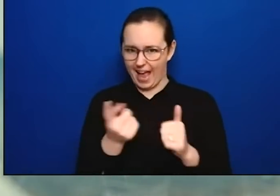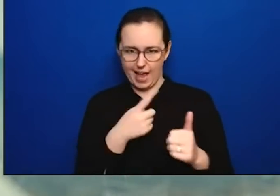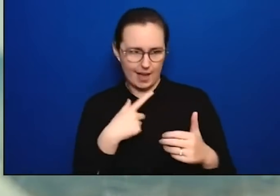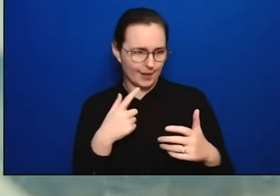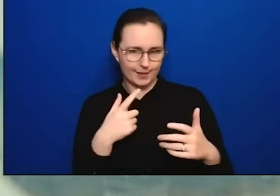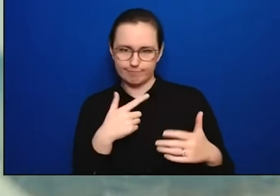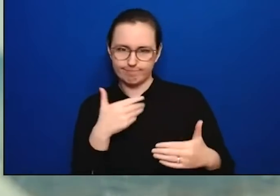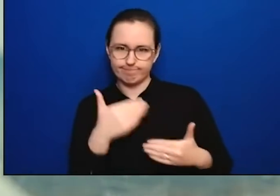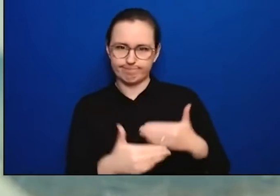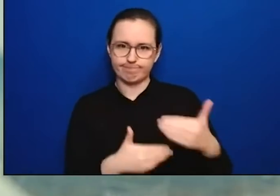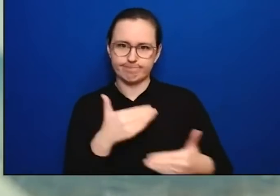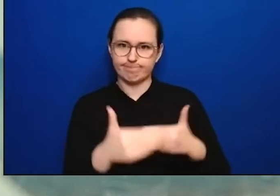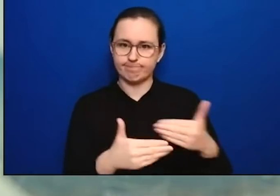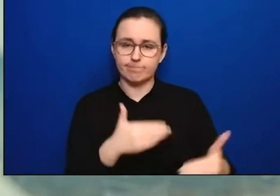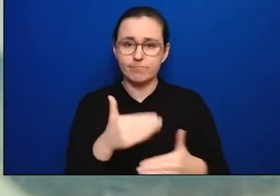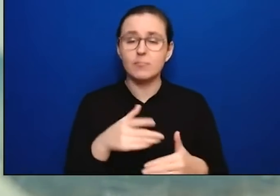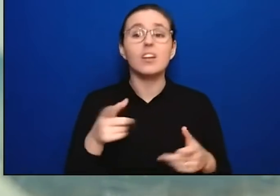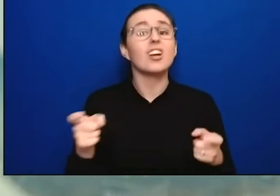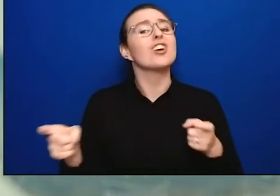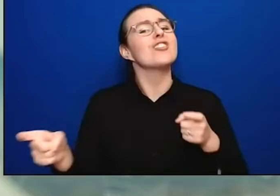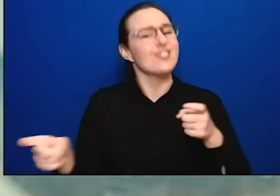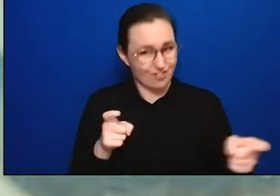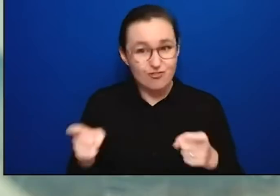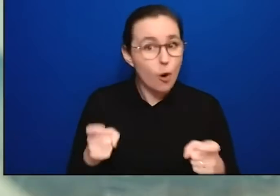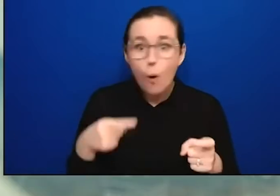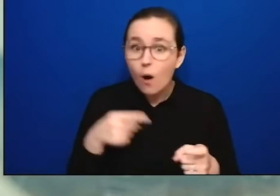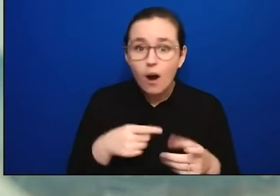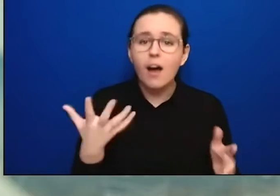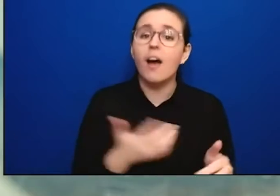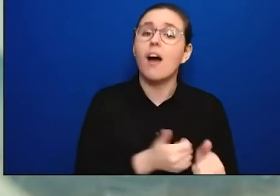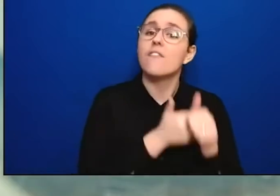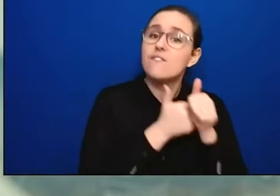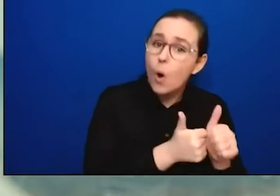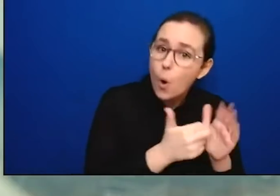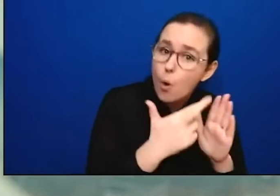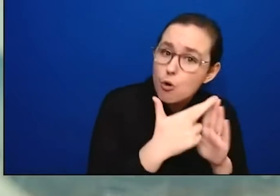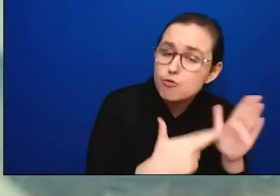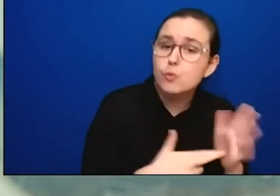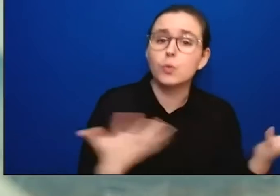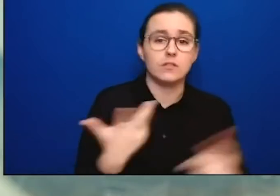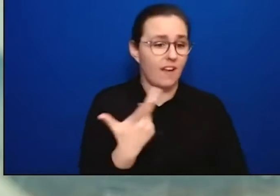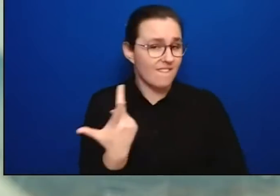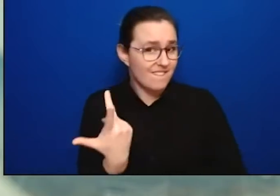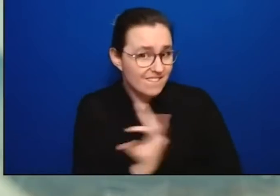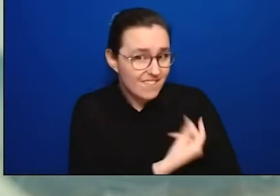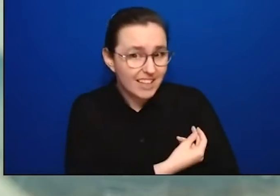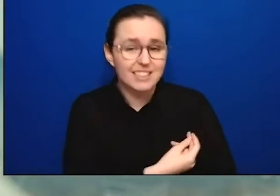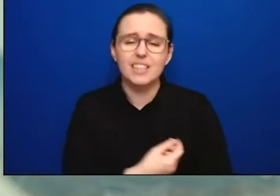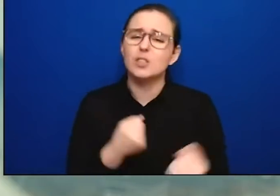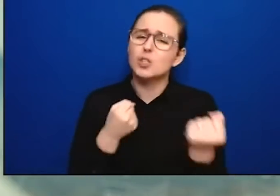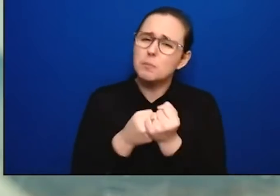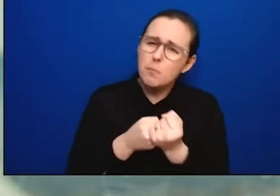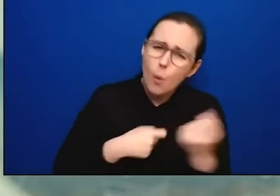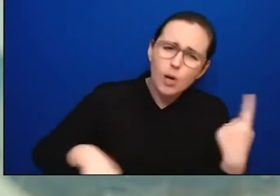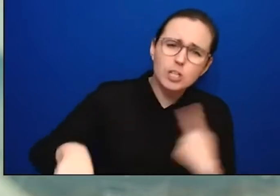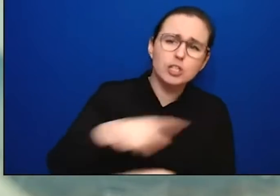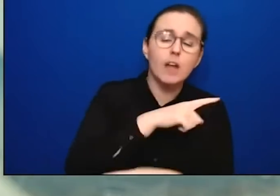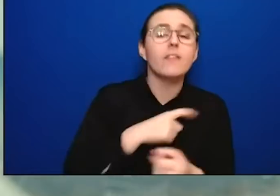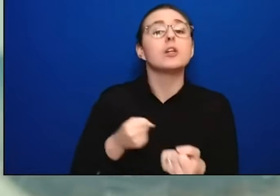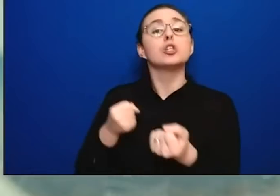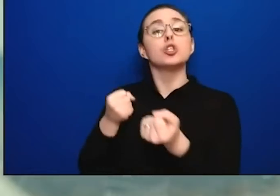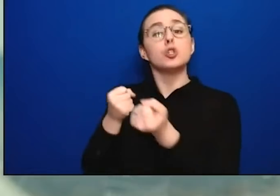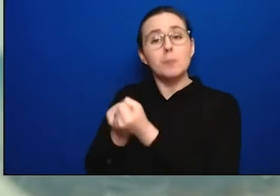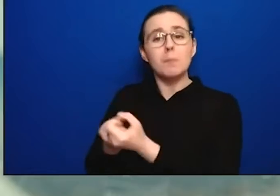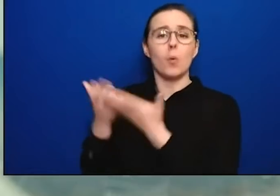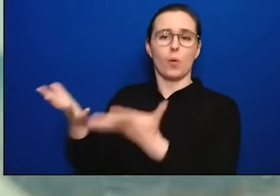our way to control our situation, follow public health orders and guidance, get vaccinated, and support one another and continue